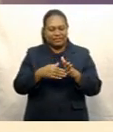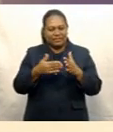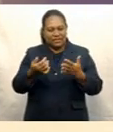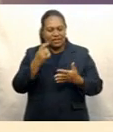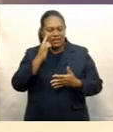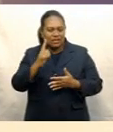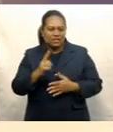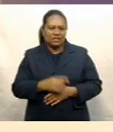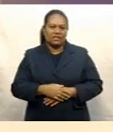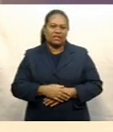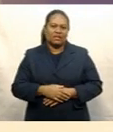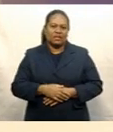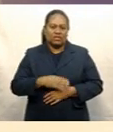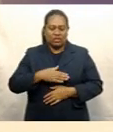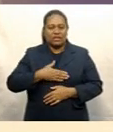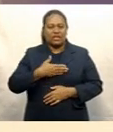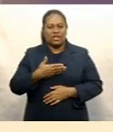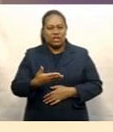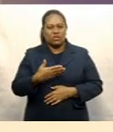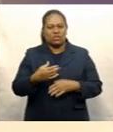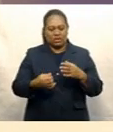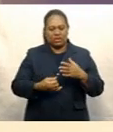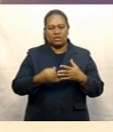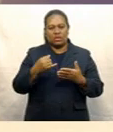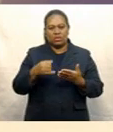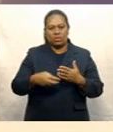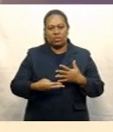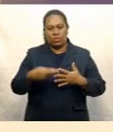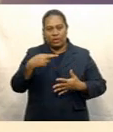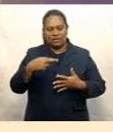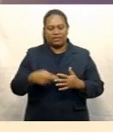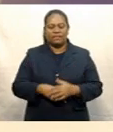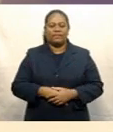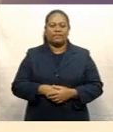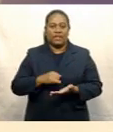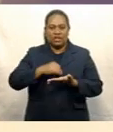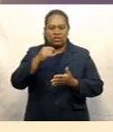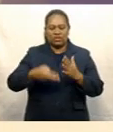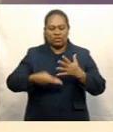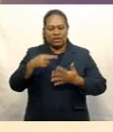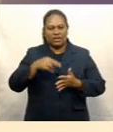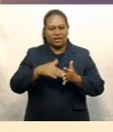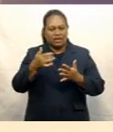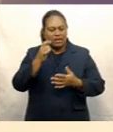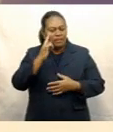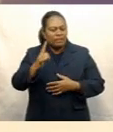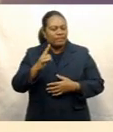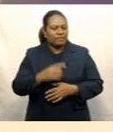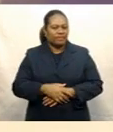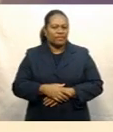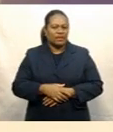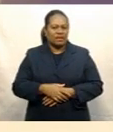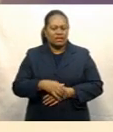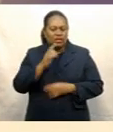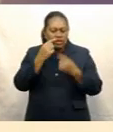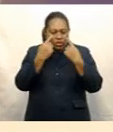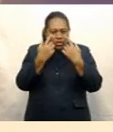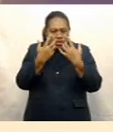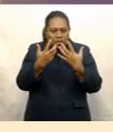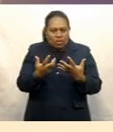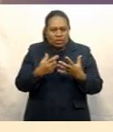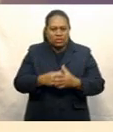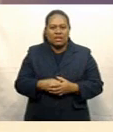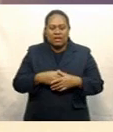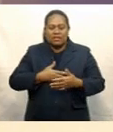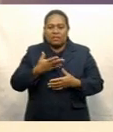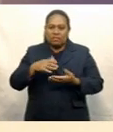its benchmark interest rate unchanged today. However, the U.S. Fed surprised traders by signaling it might raise